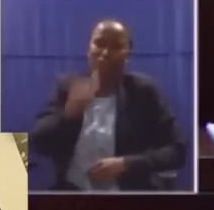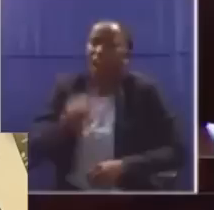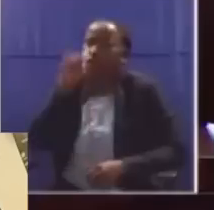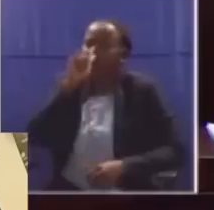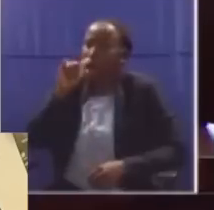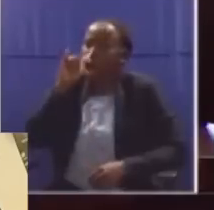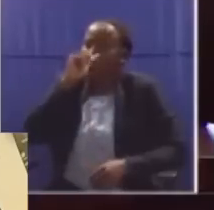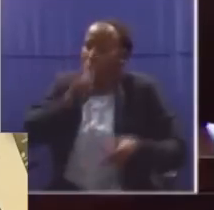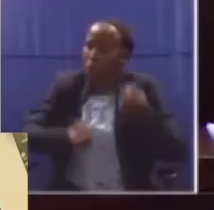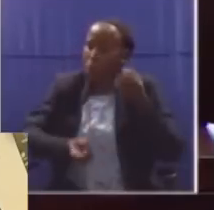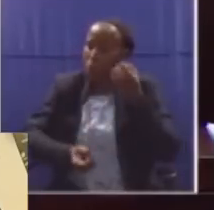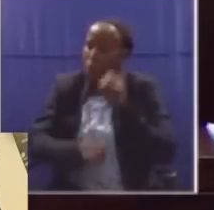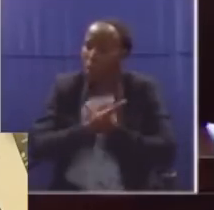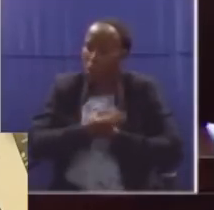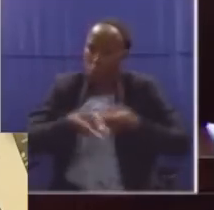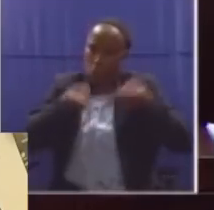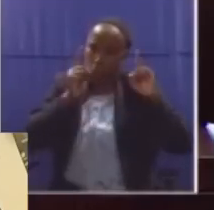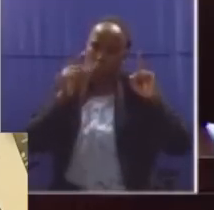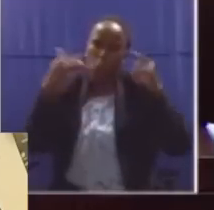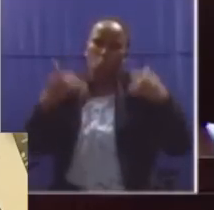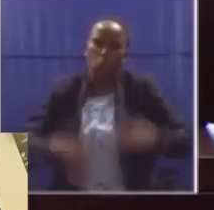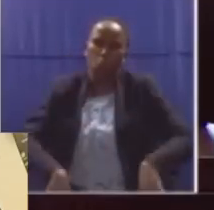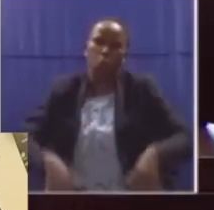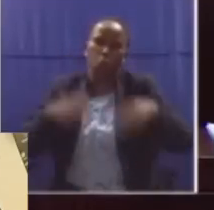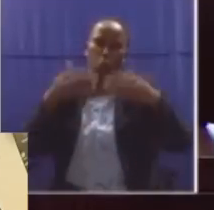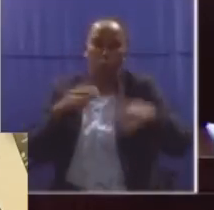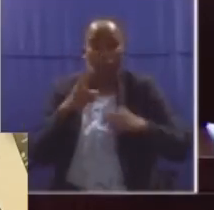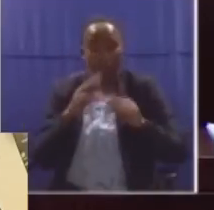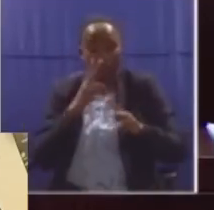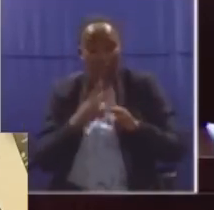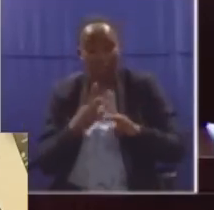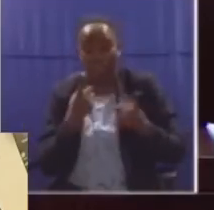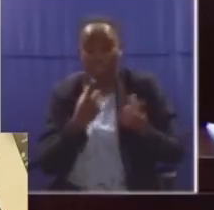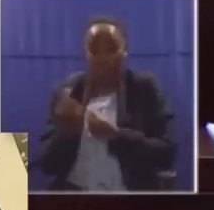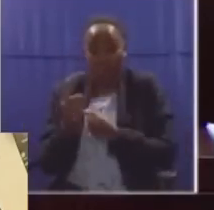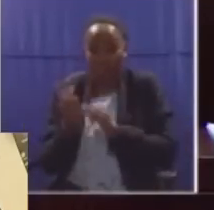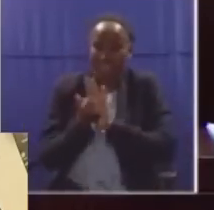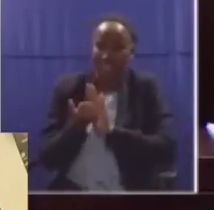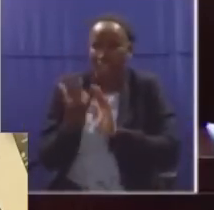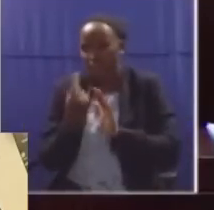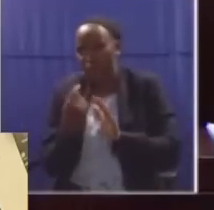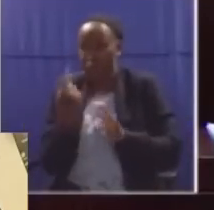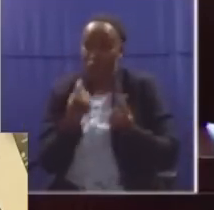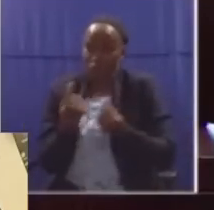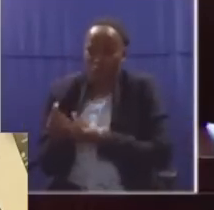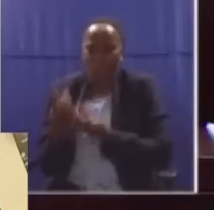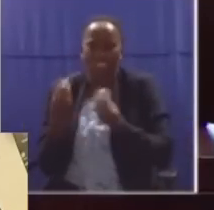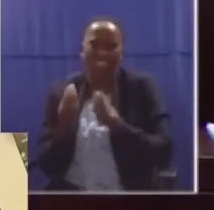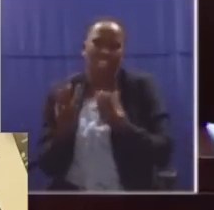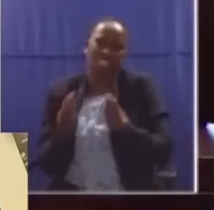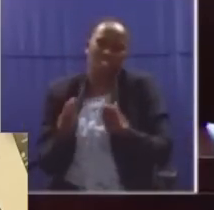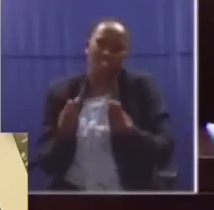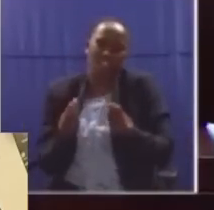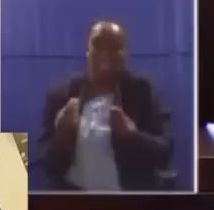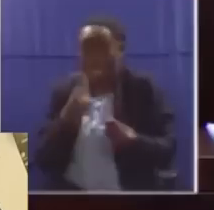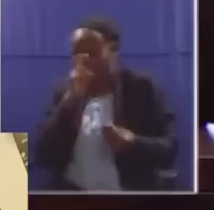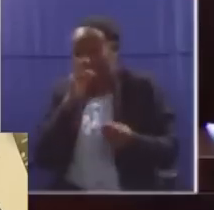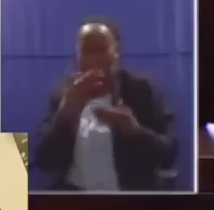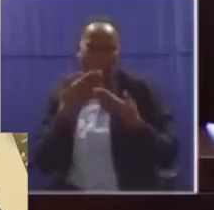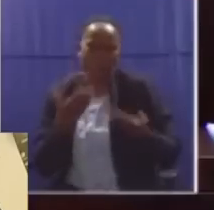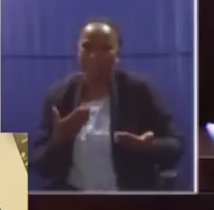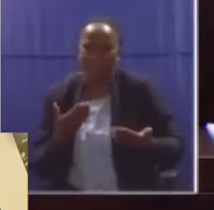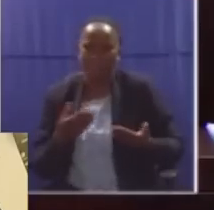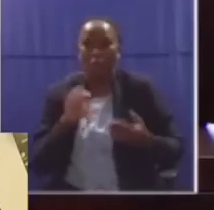of crime. We have a government that talks tough and acts soft, a government that has lost control of law and order and allowed criminals to run